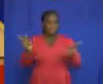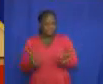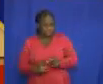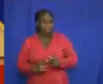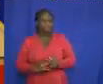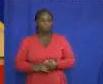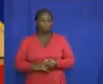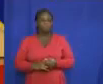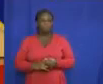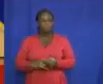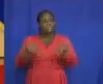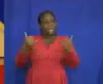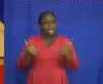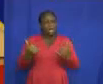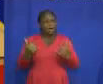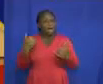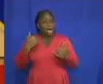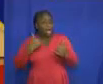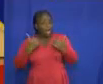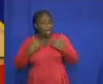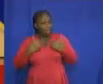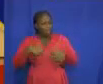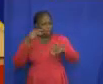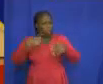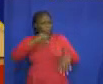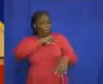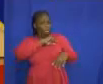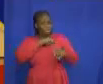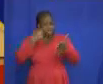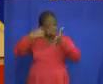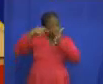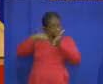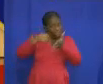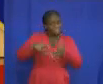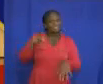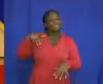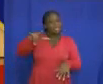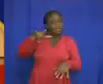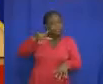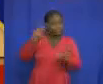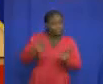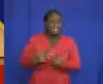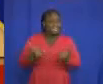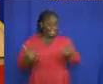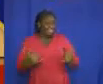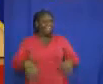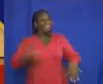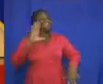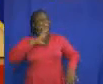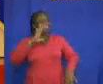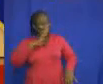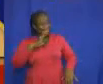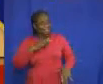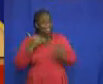We have reevaluated quality checks on testing at KIA, and we're satisfied with the sensitivity